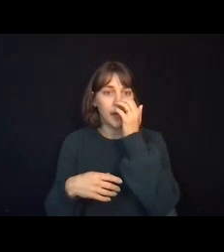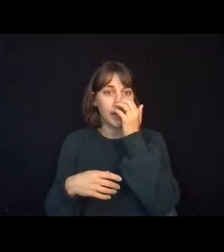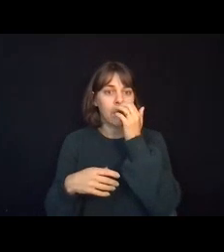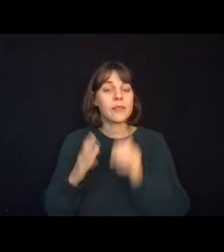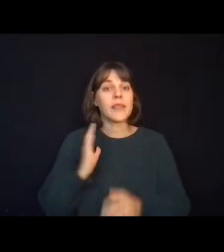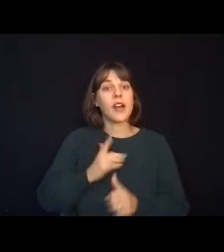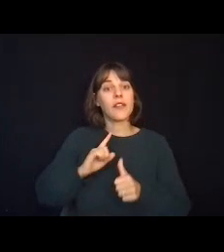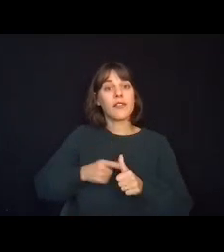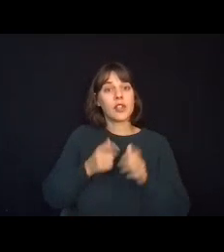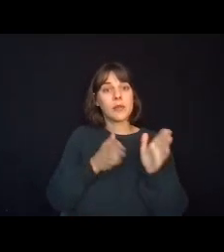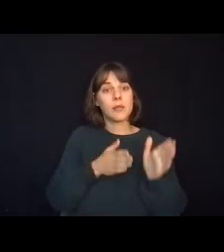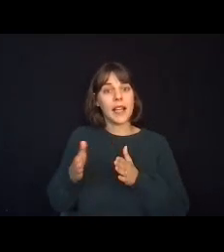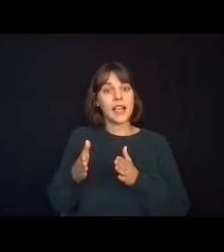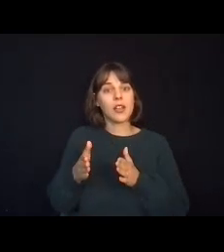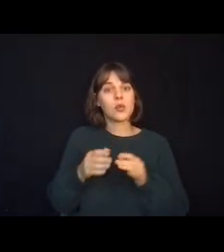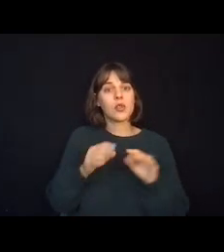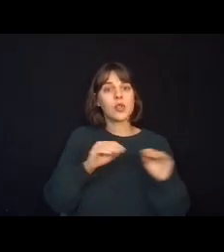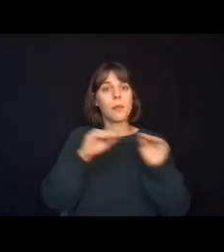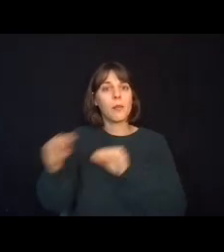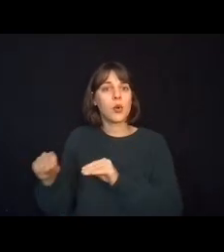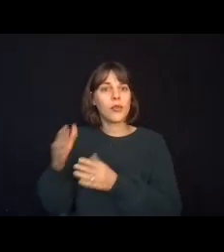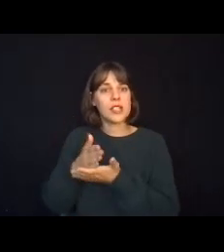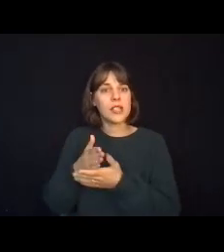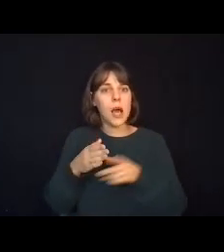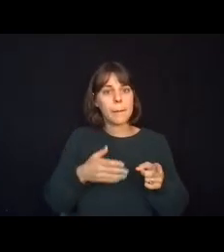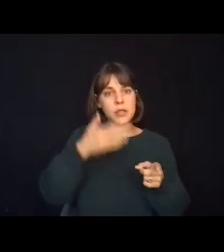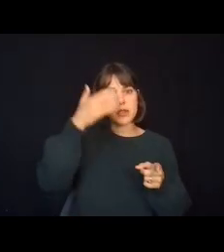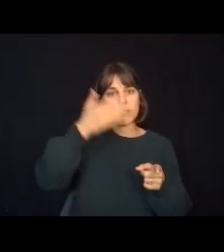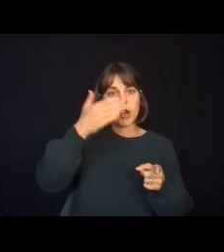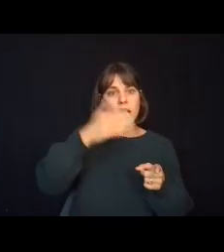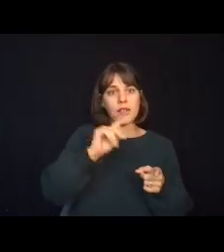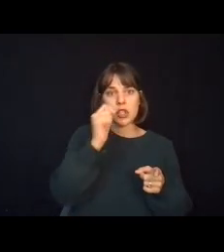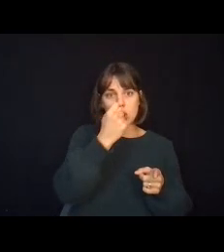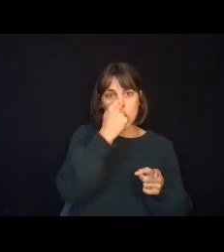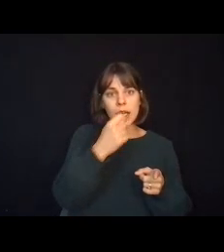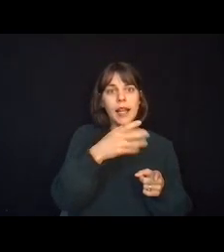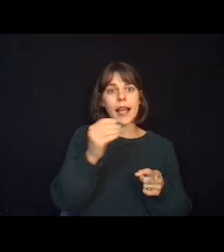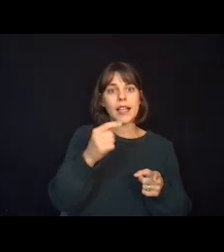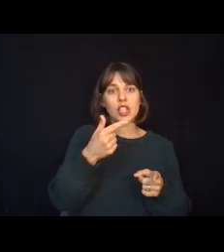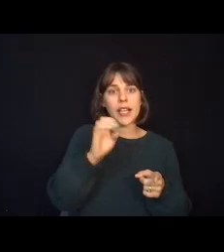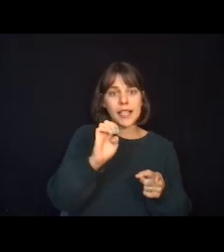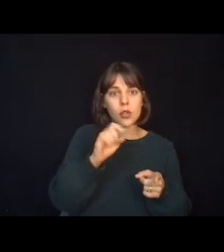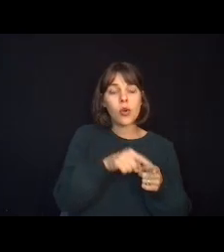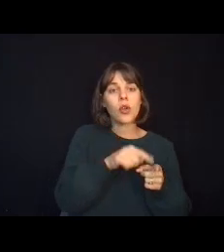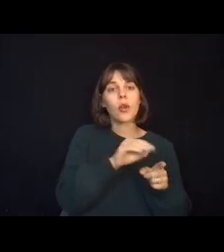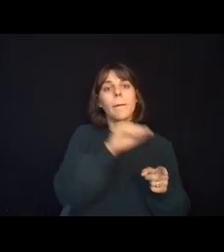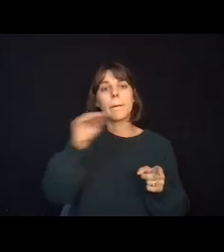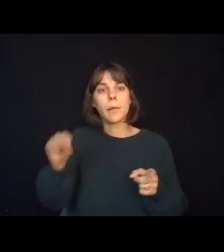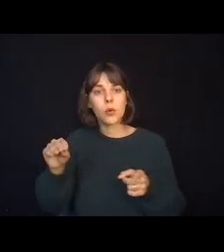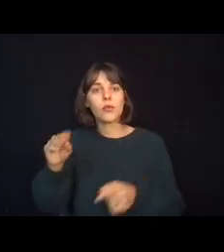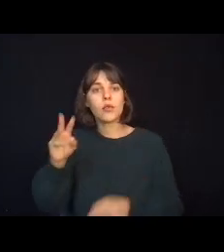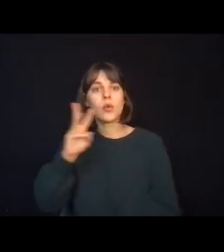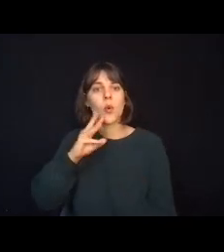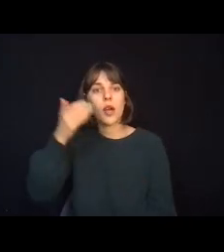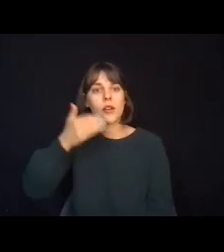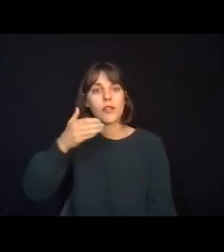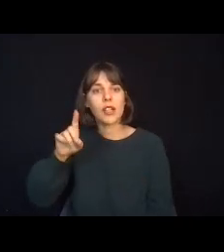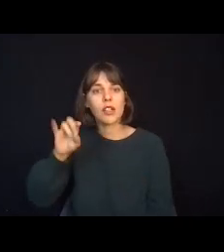were directly in front of the Target and the Giant Eagle there at the waterfront and relocate those stops out onto Waterfront Drive.